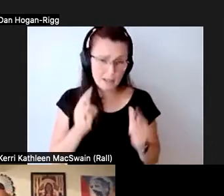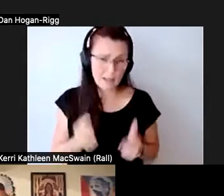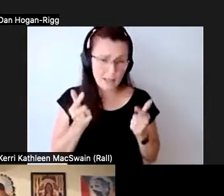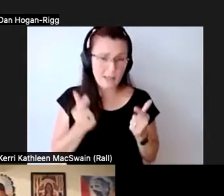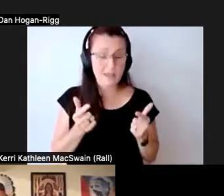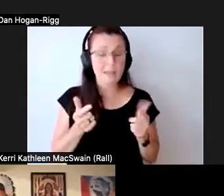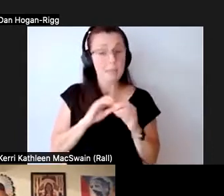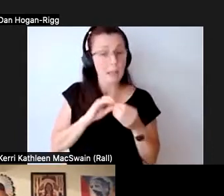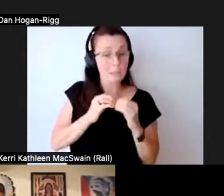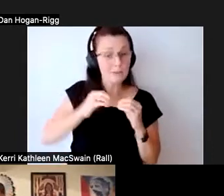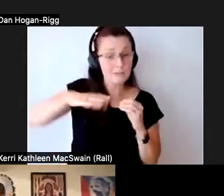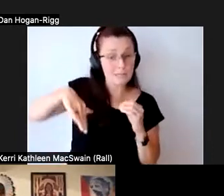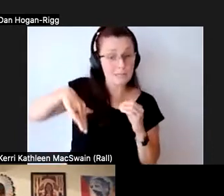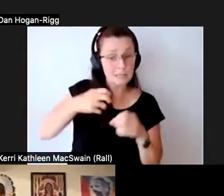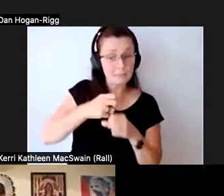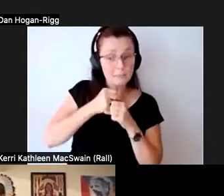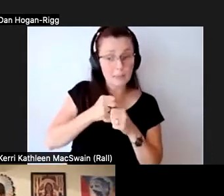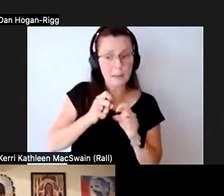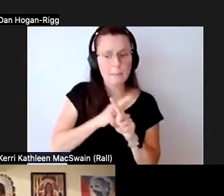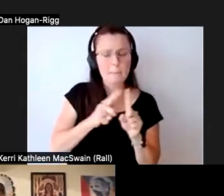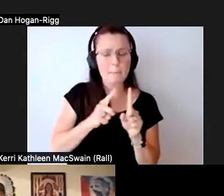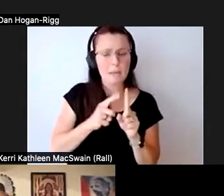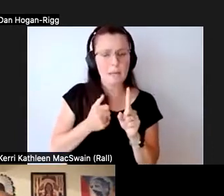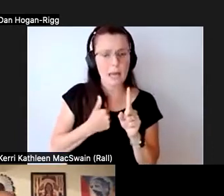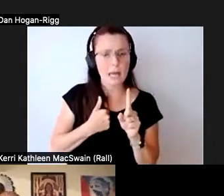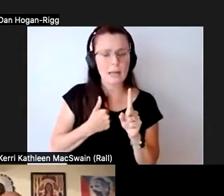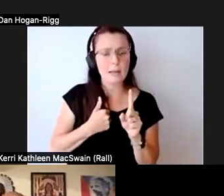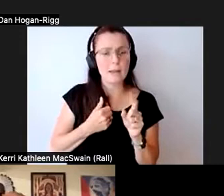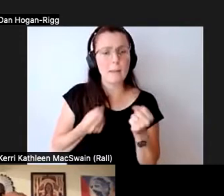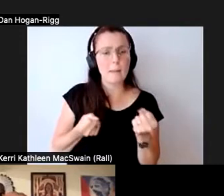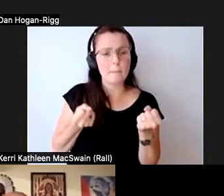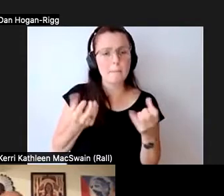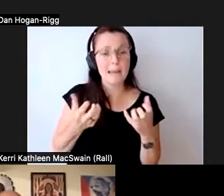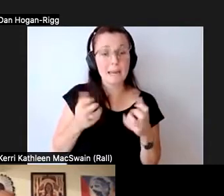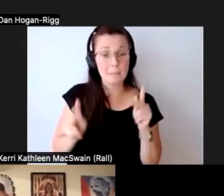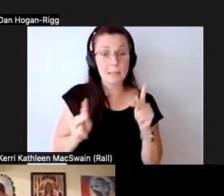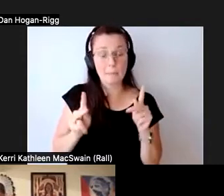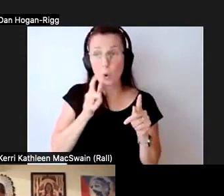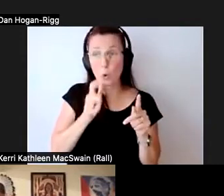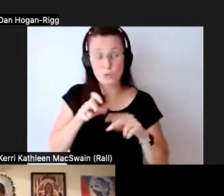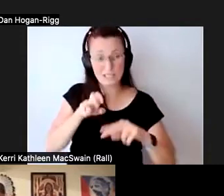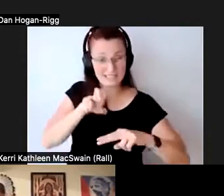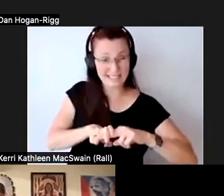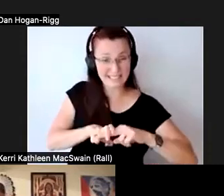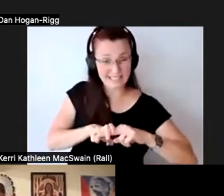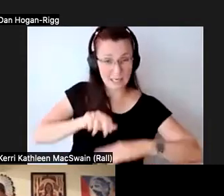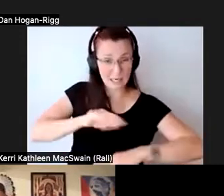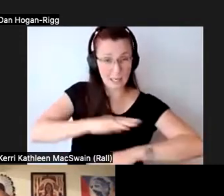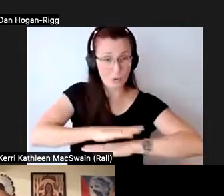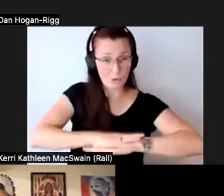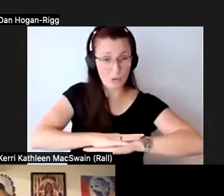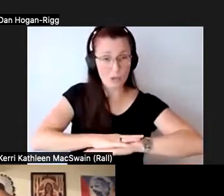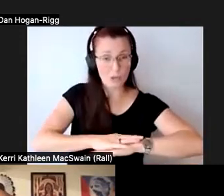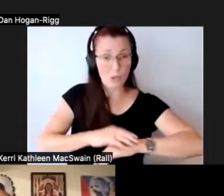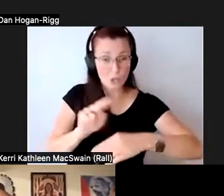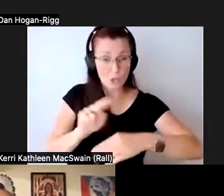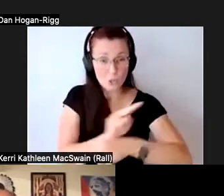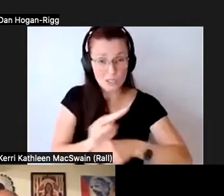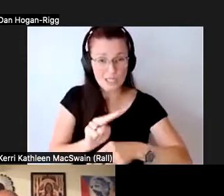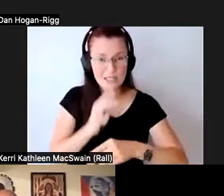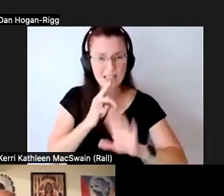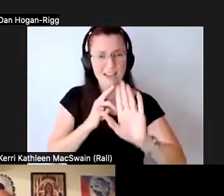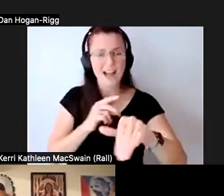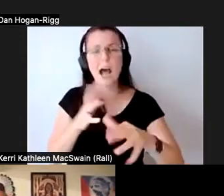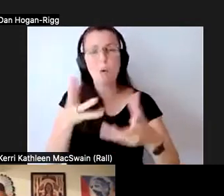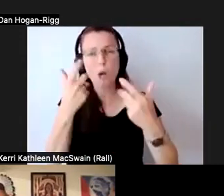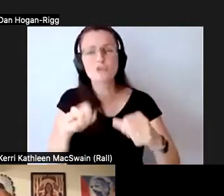had a number of people at a booth say, right now I want to go to detox. I want to try something different. I